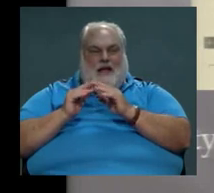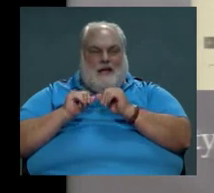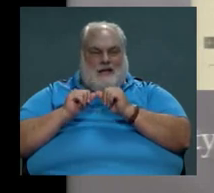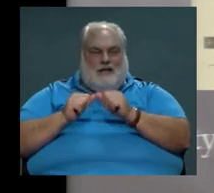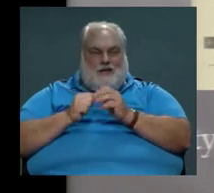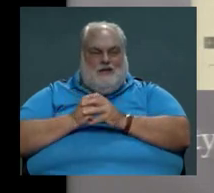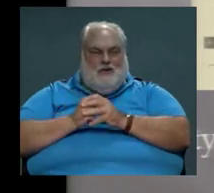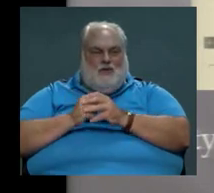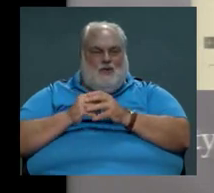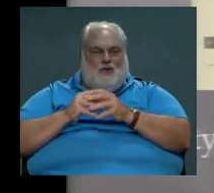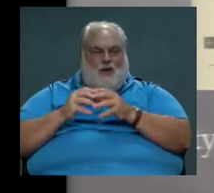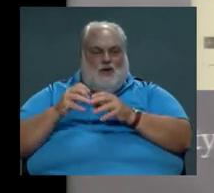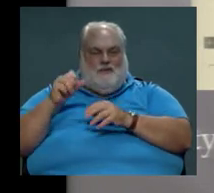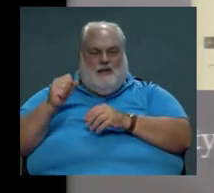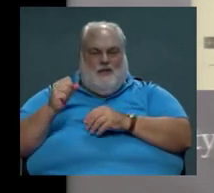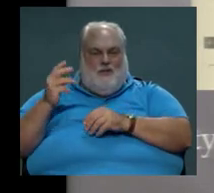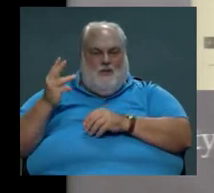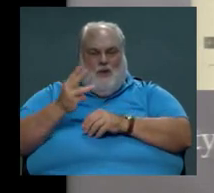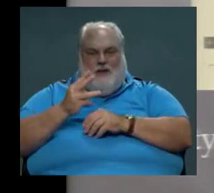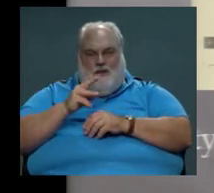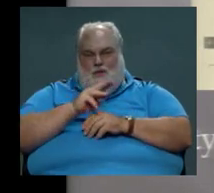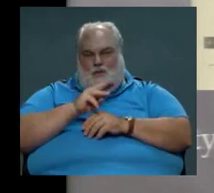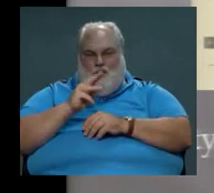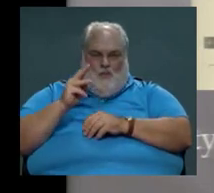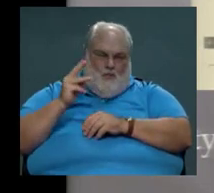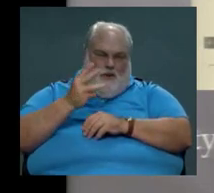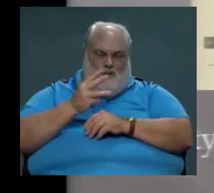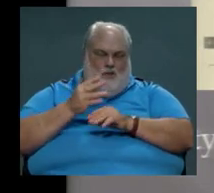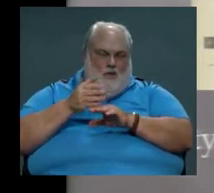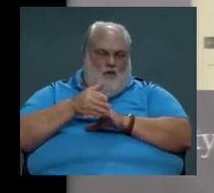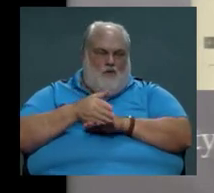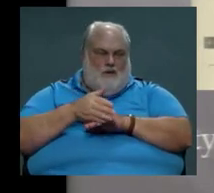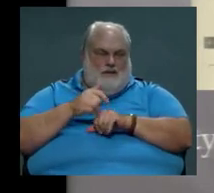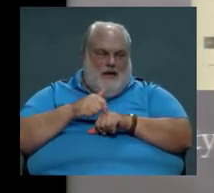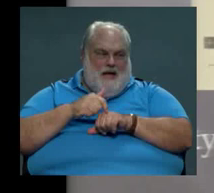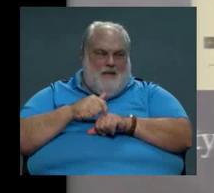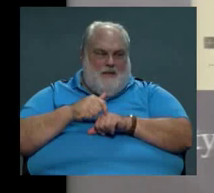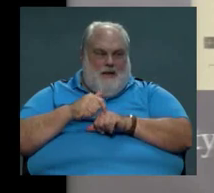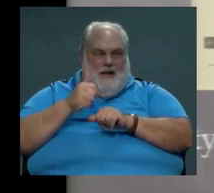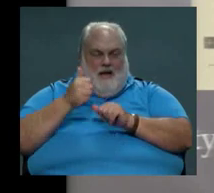grown southwesterly and westerly over time. So each 10-year